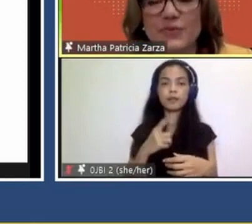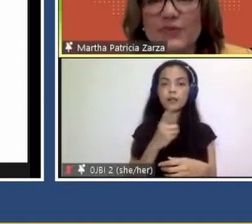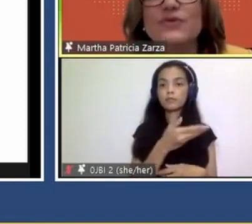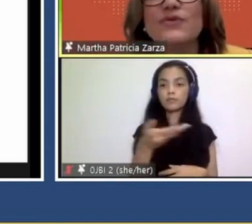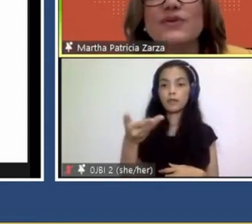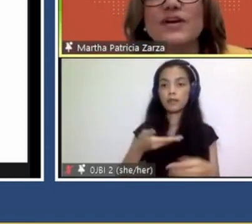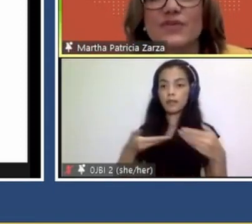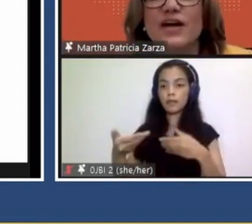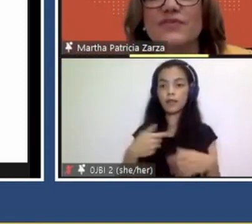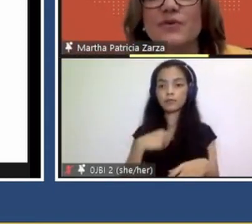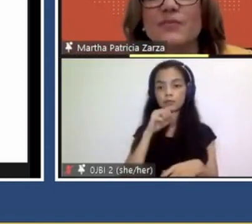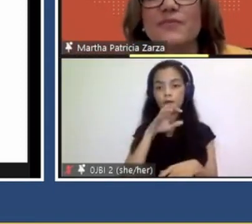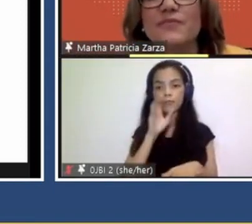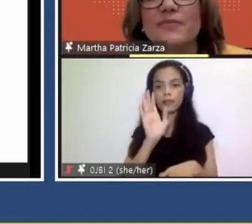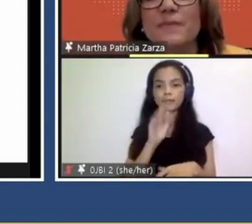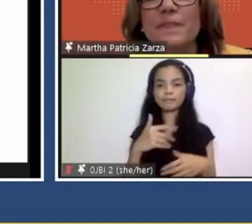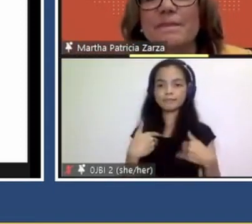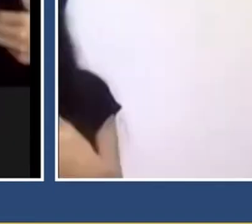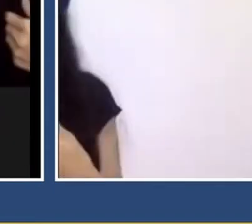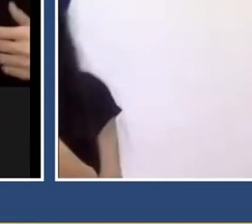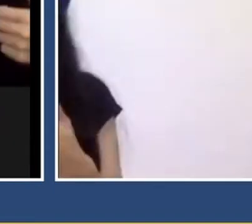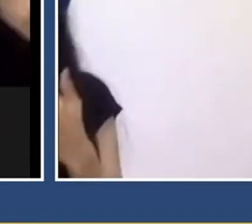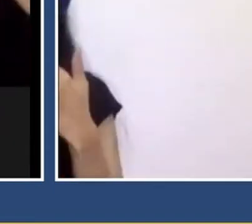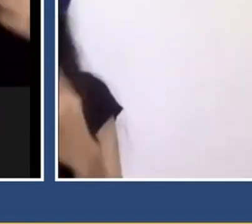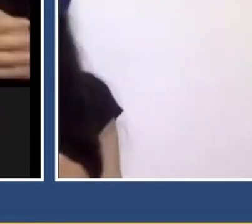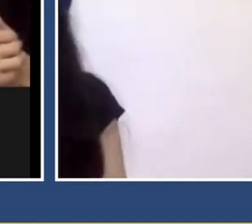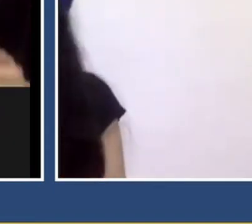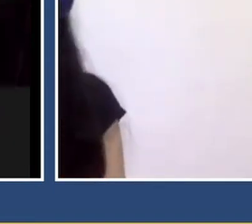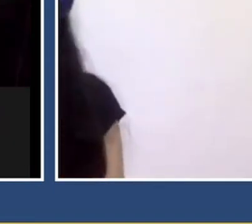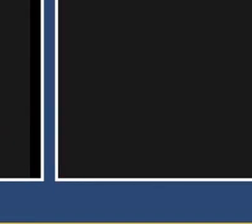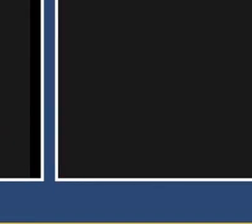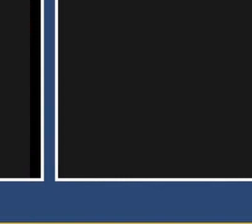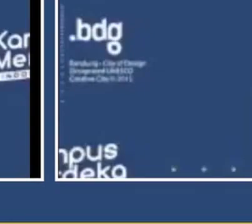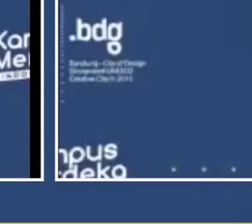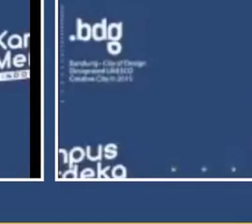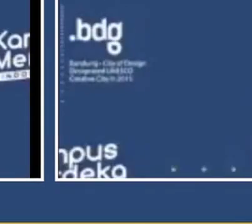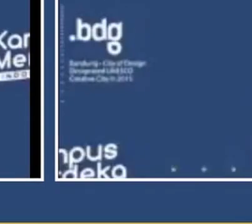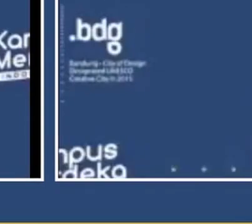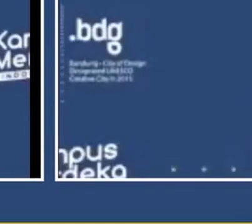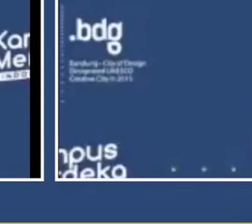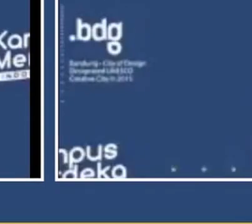you have some. Thank you so much, Dr. Zarza, of your insightful